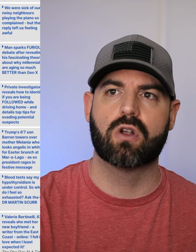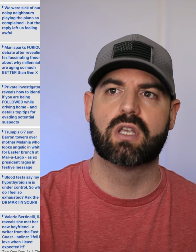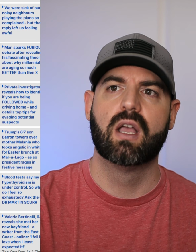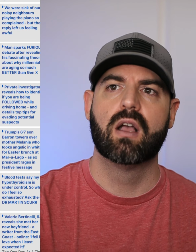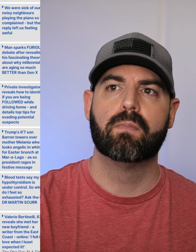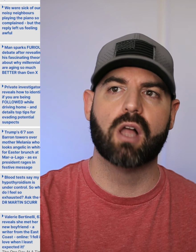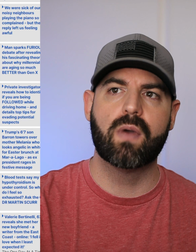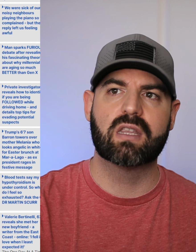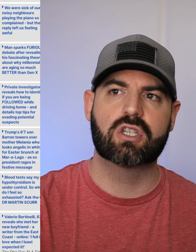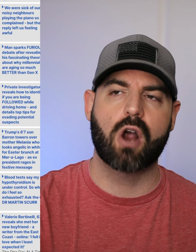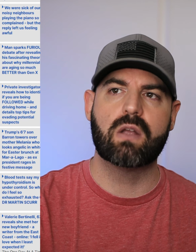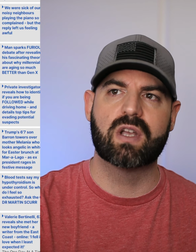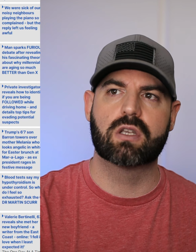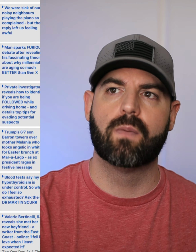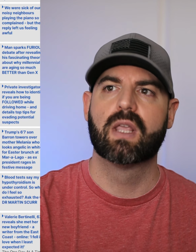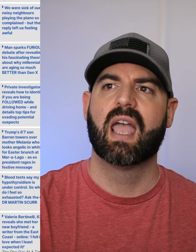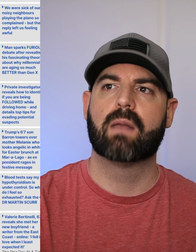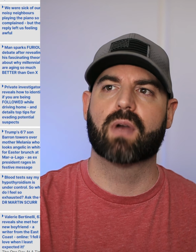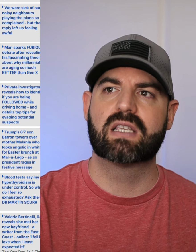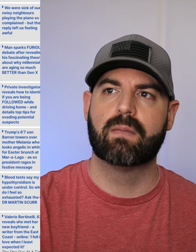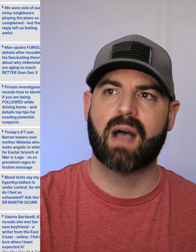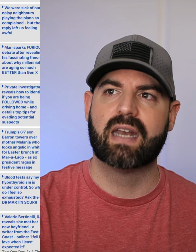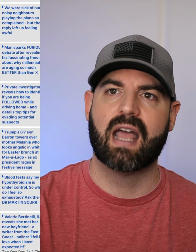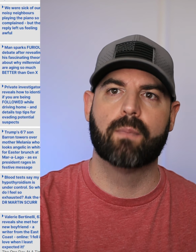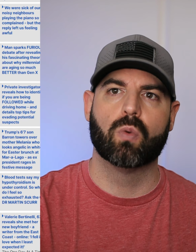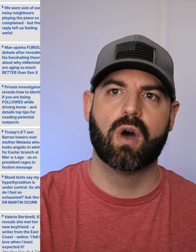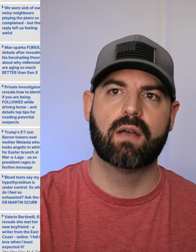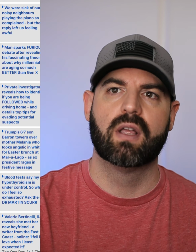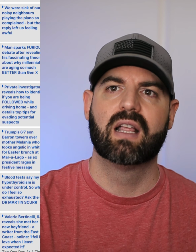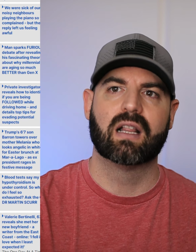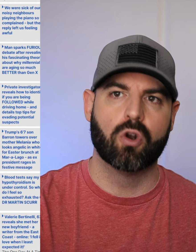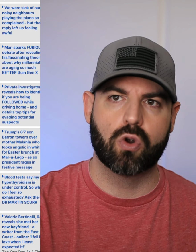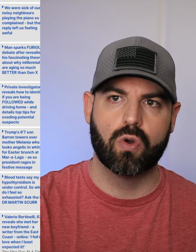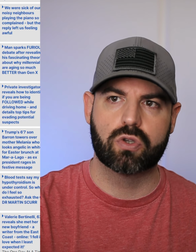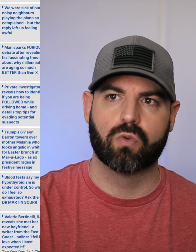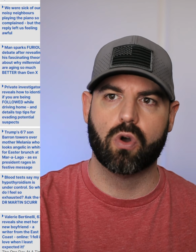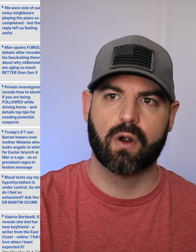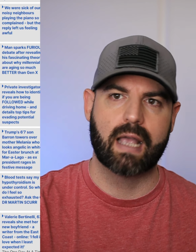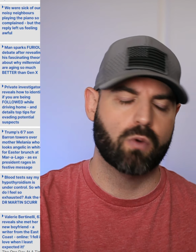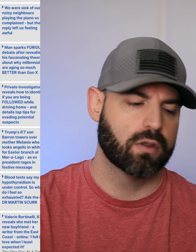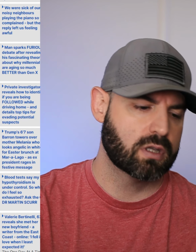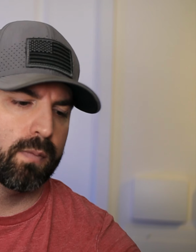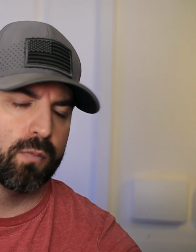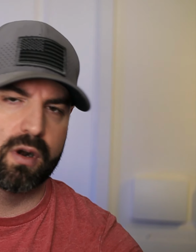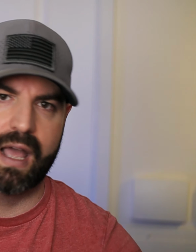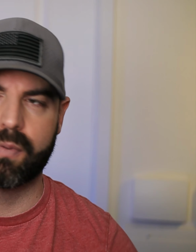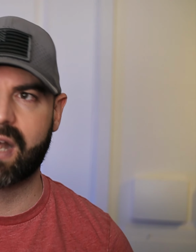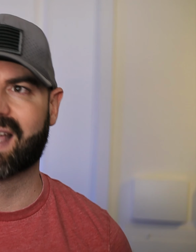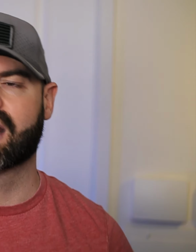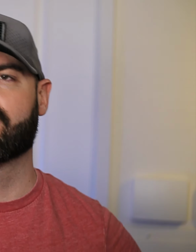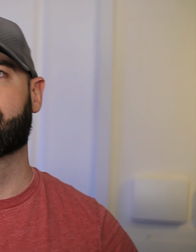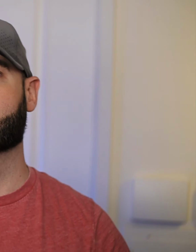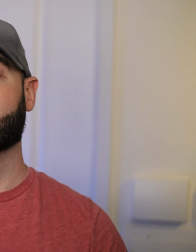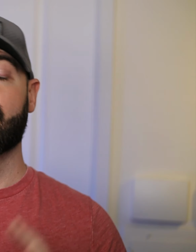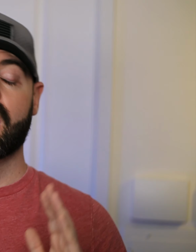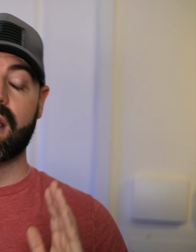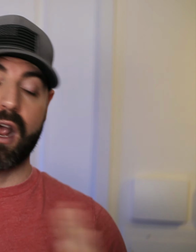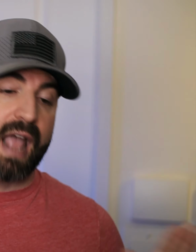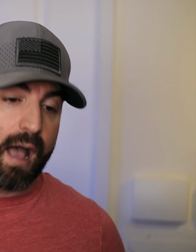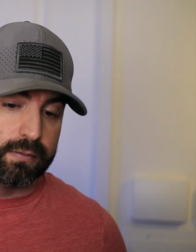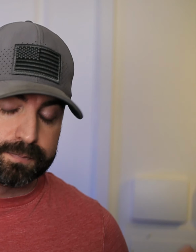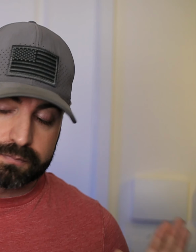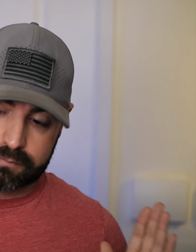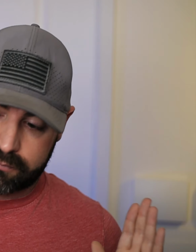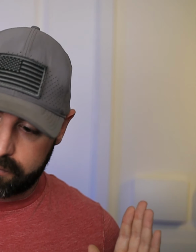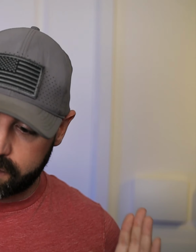took turns blowing the starting whistle, and President Biden helped one of the little girls roll her egg. Well, there's a little bit more to that, but we're not going to cover it, folks. There